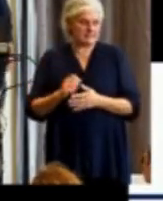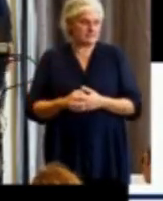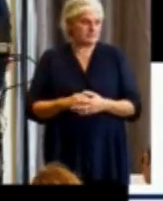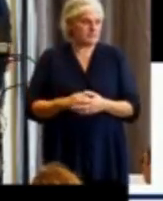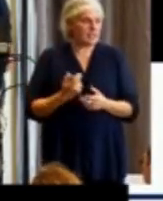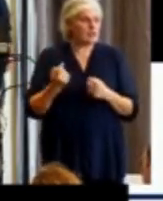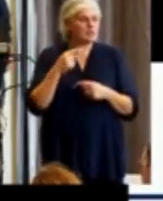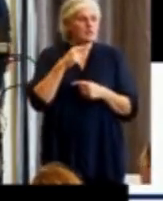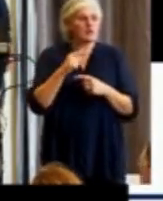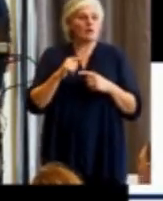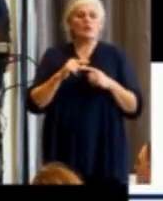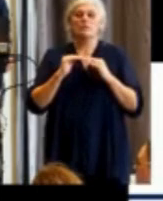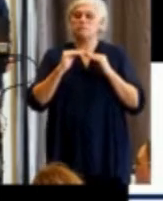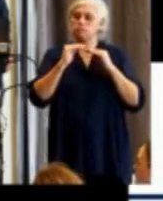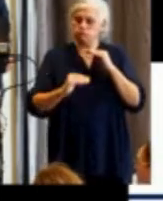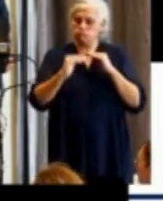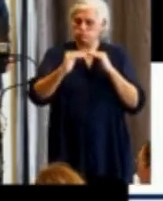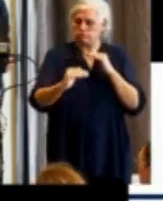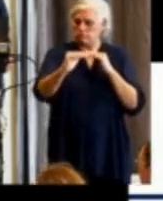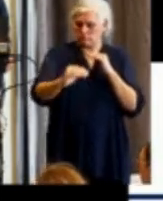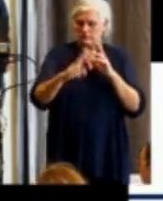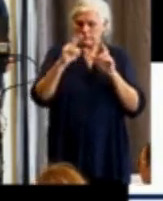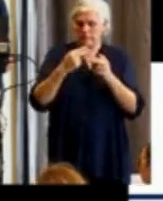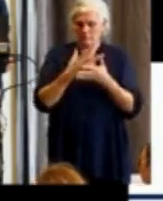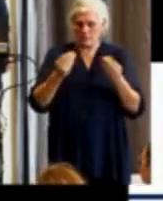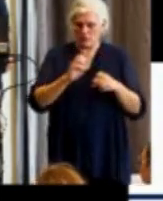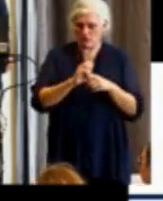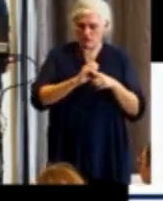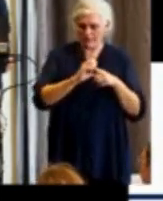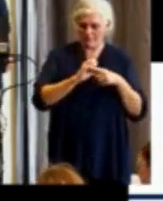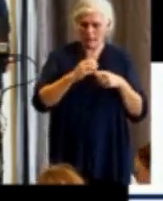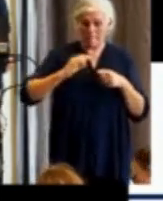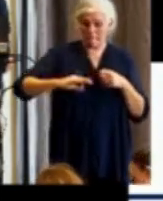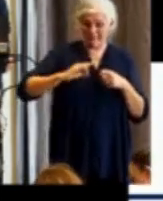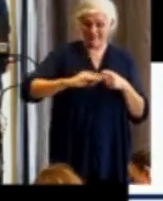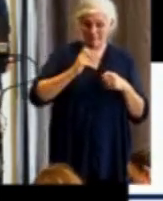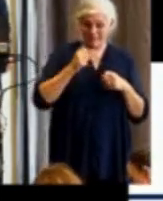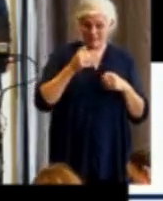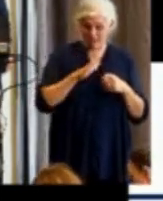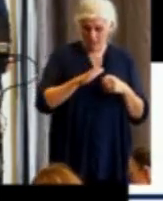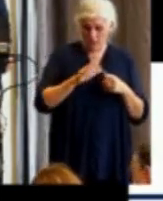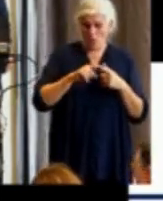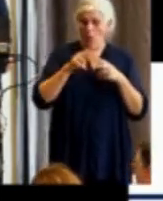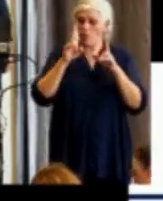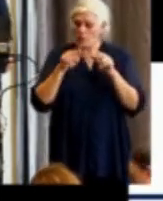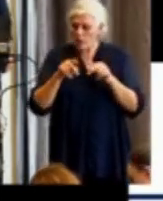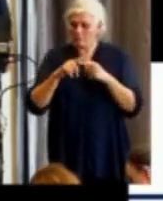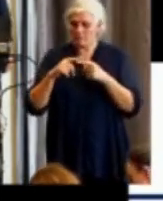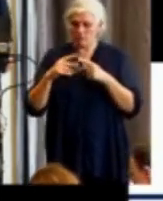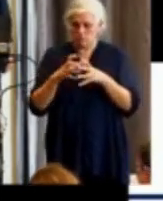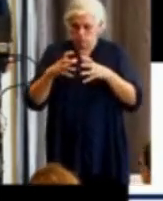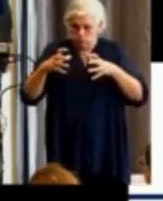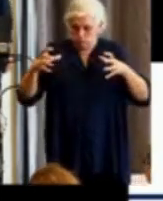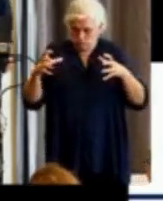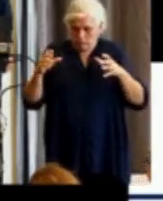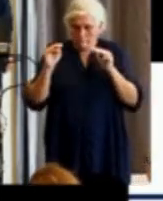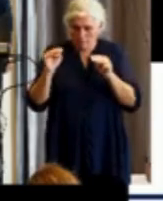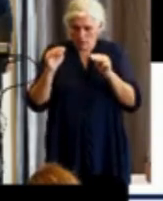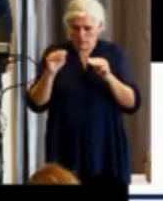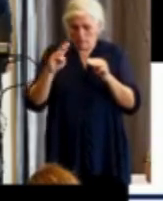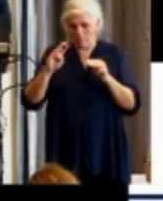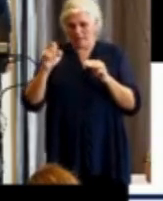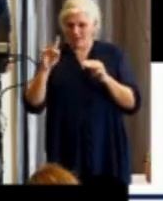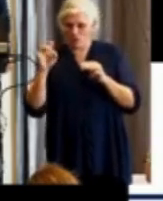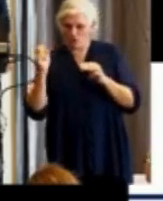So an unbalanced gut microbiome could be either a loss or deficit of beneficial bacteria, or it could be an overgrowth of potentially